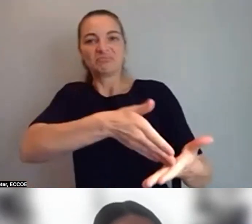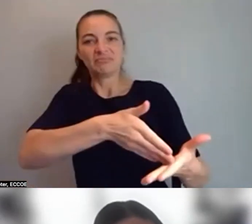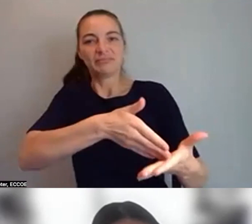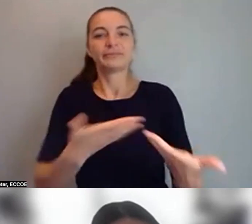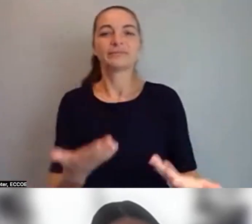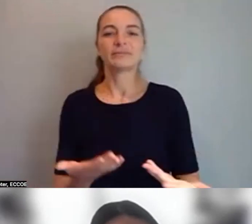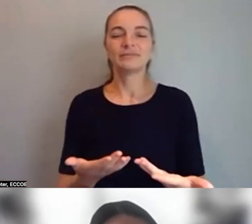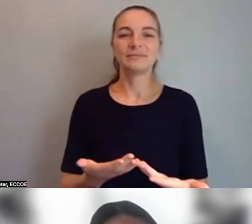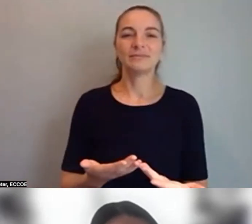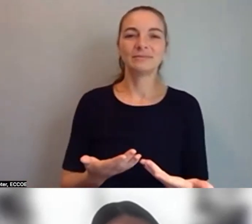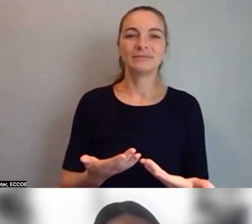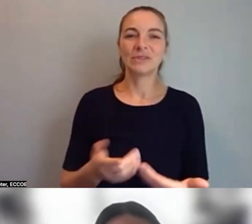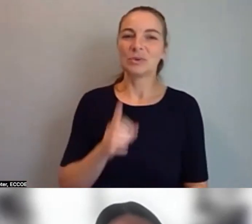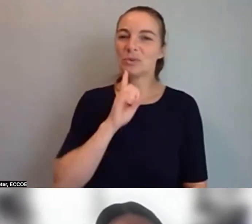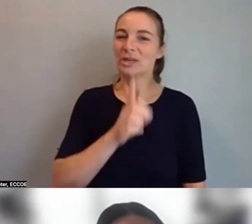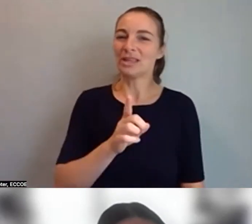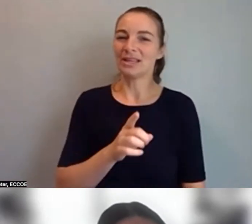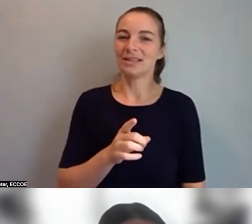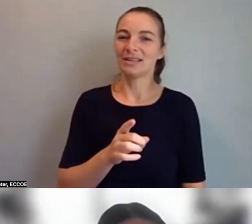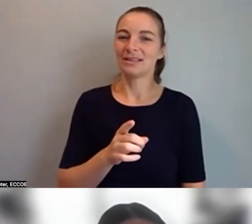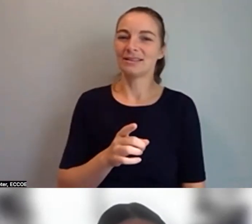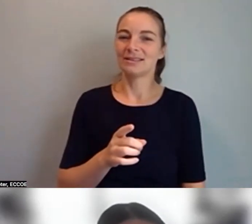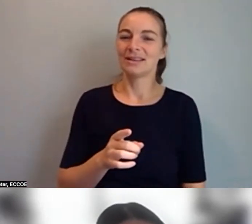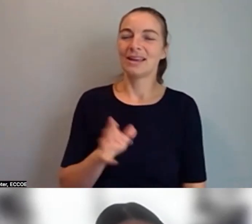but don't they? Shouldn't they?